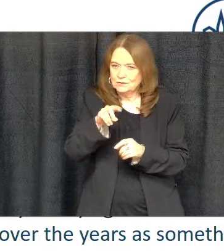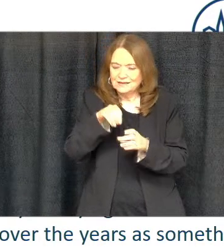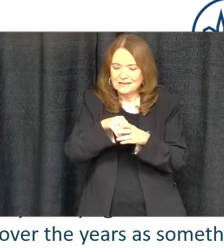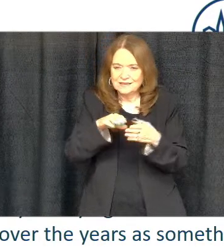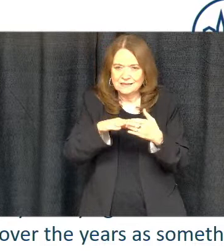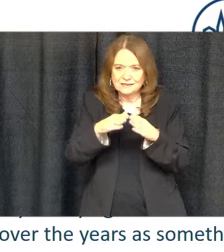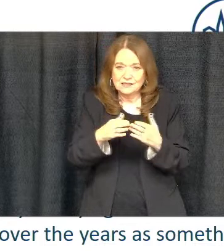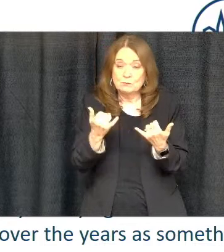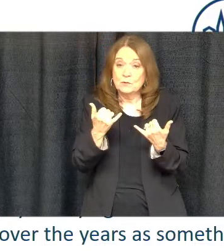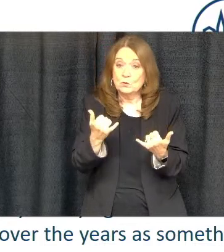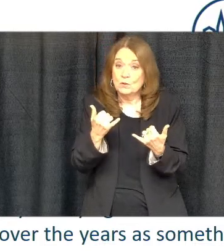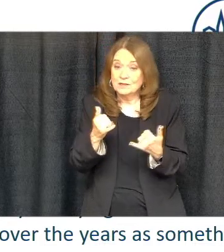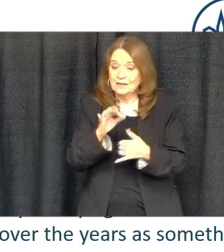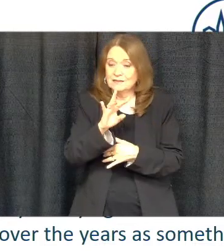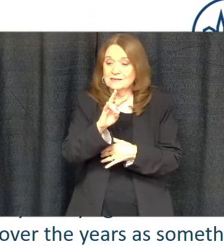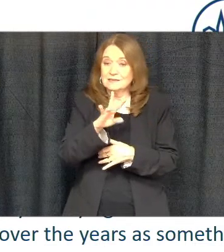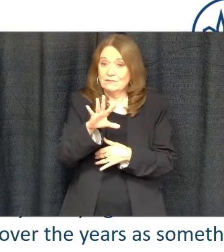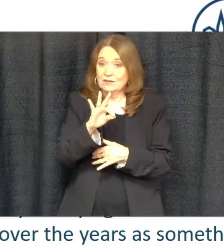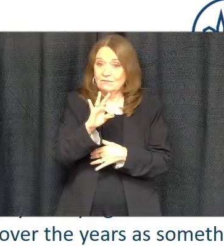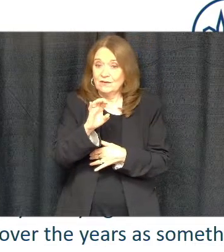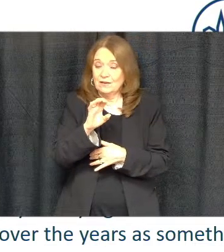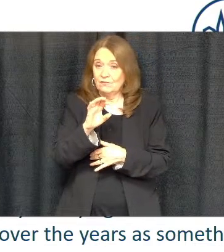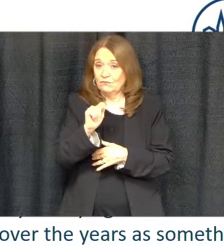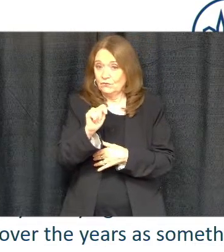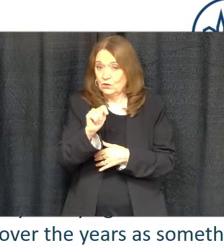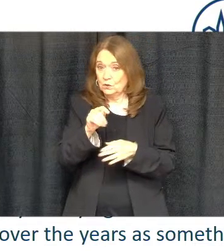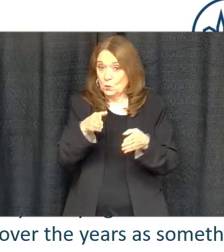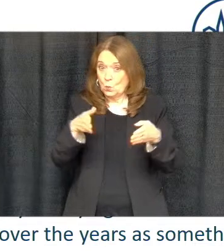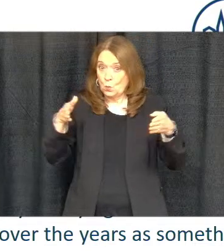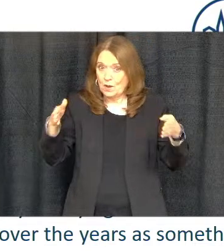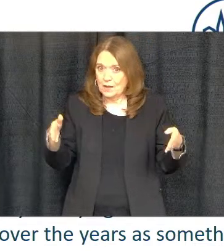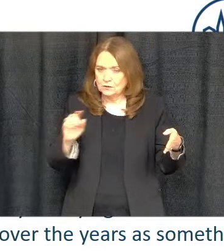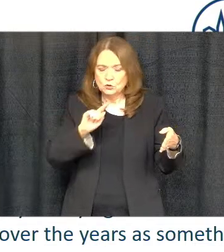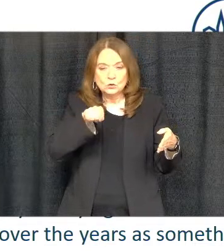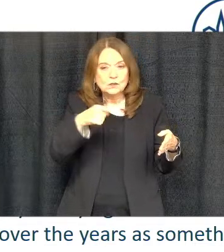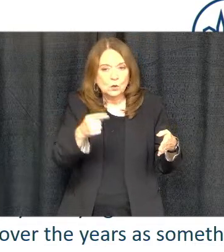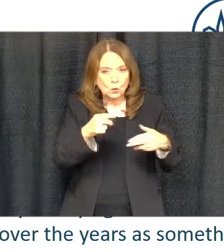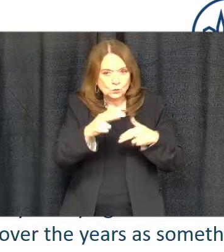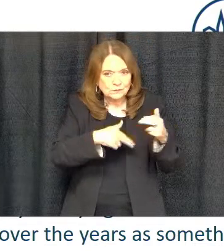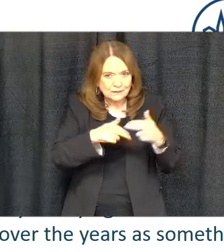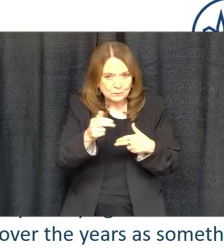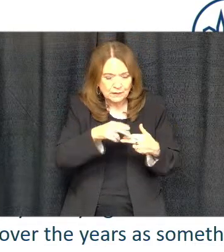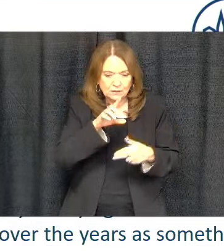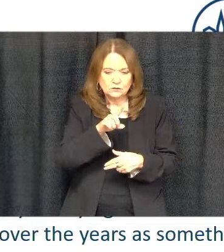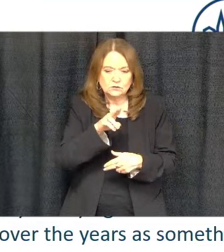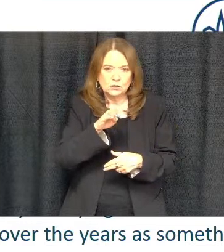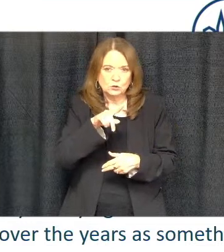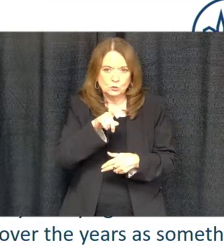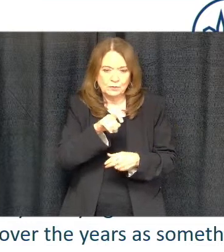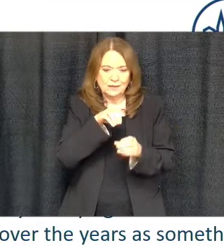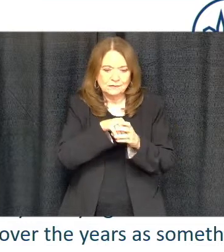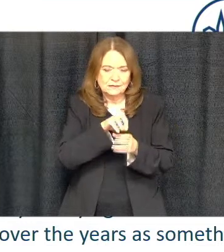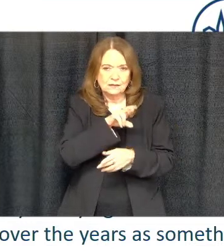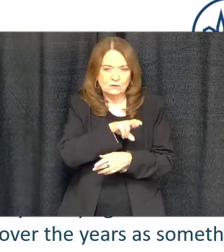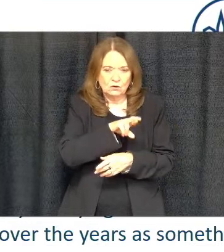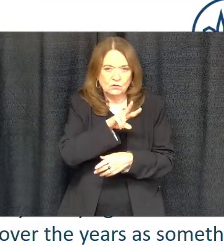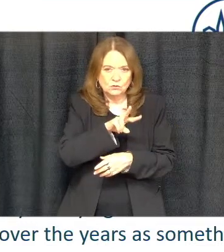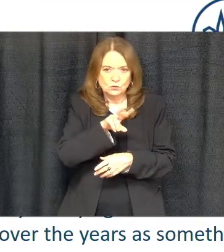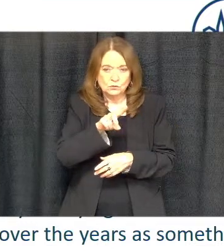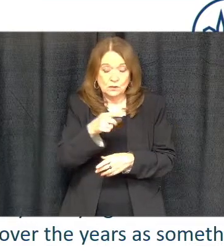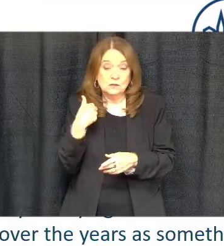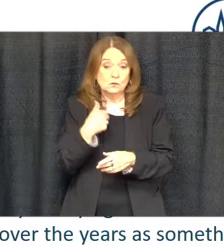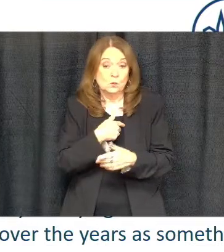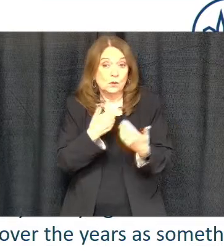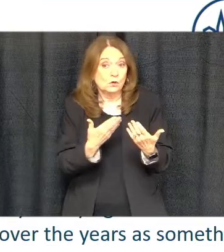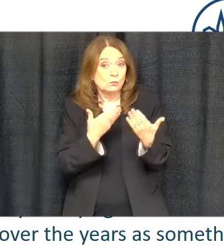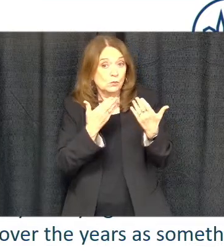right now is a 75-foot wide lot. You can only build a duplex in R2D. And we are proposing as sort